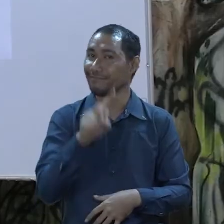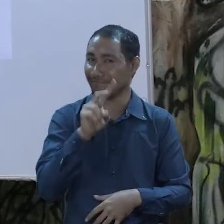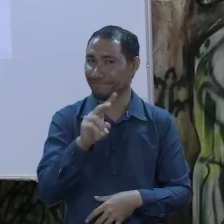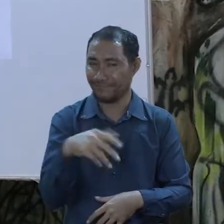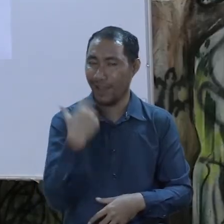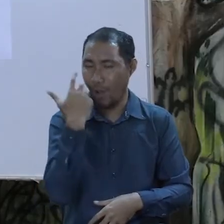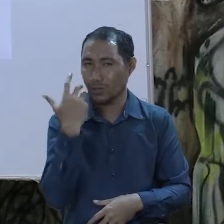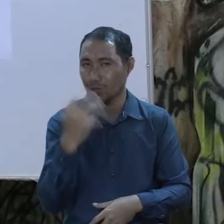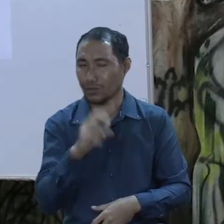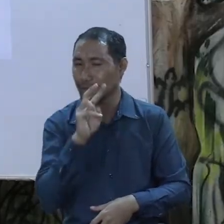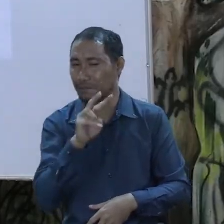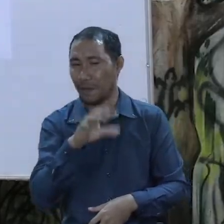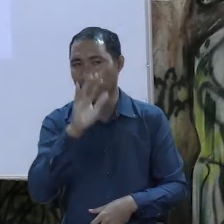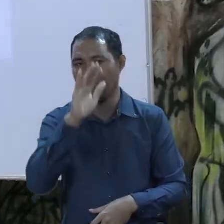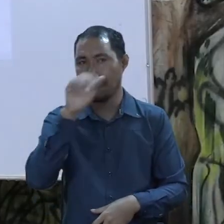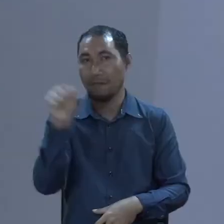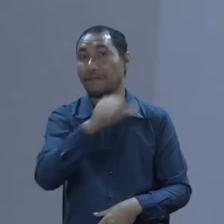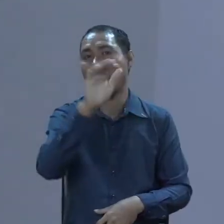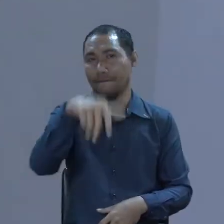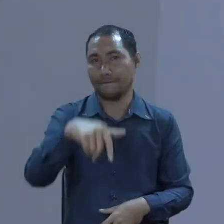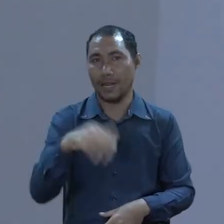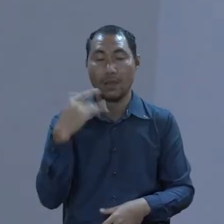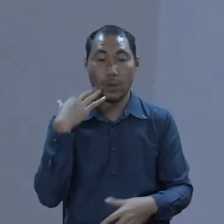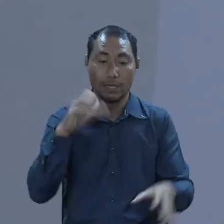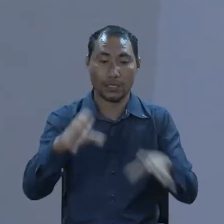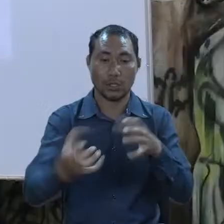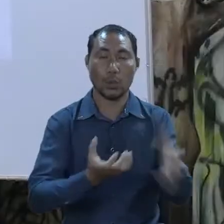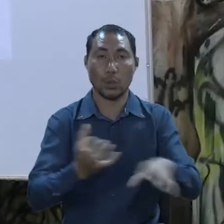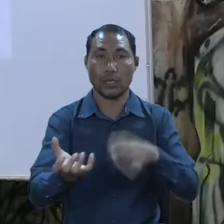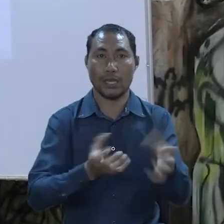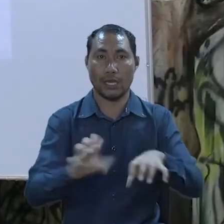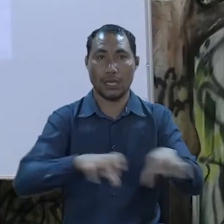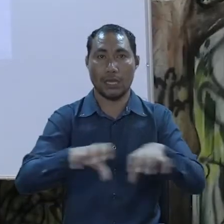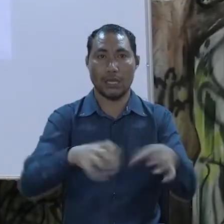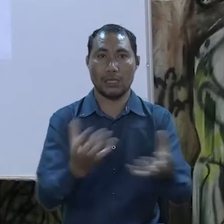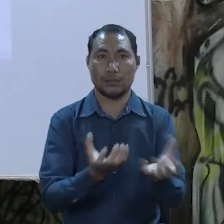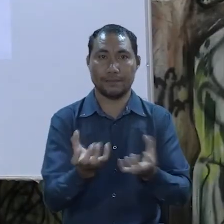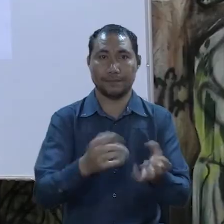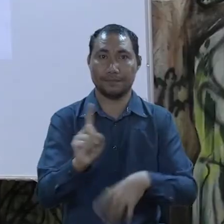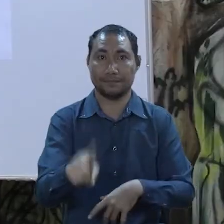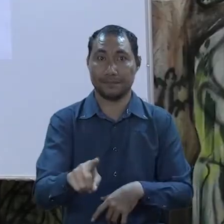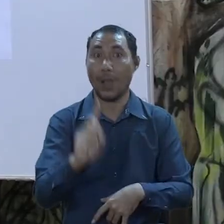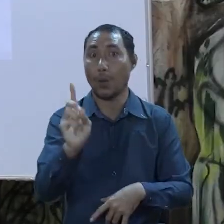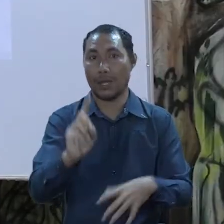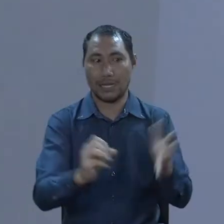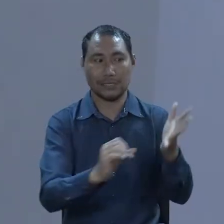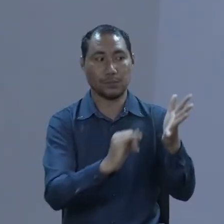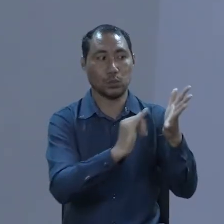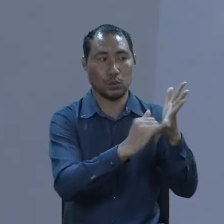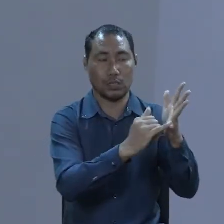are needles. Ole nila.